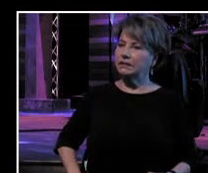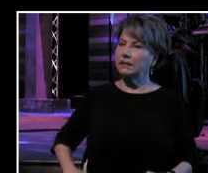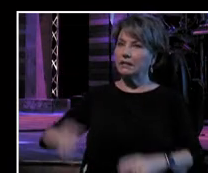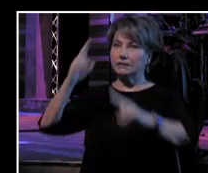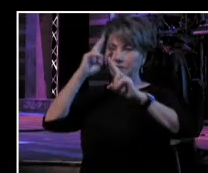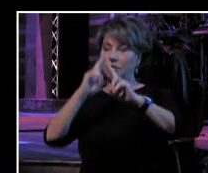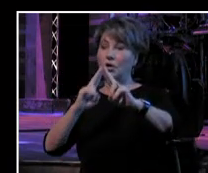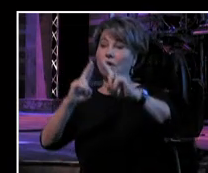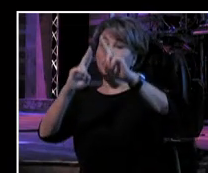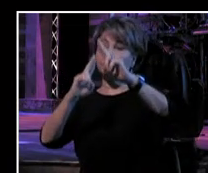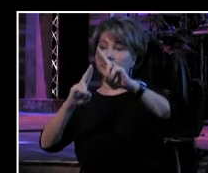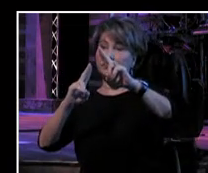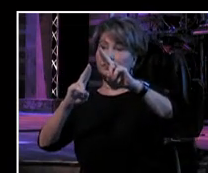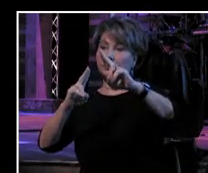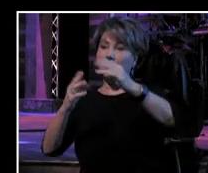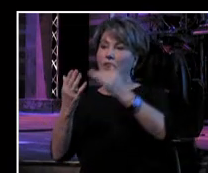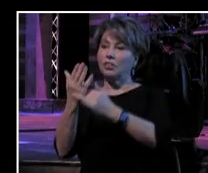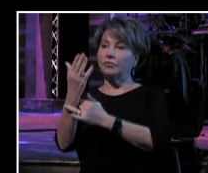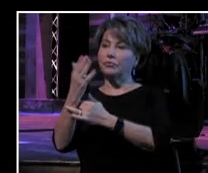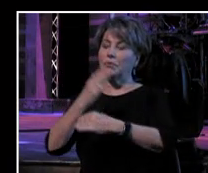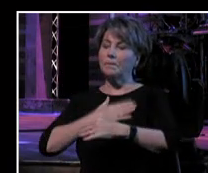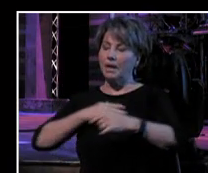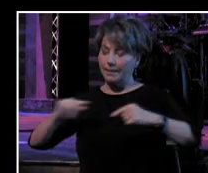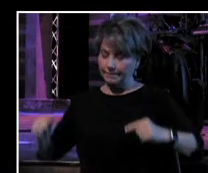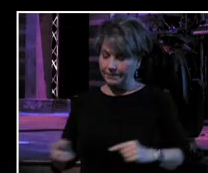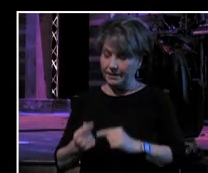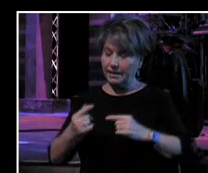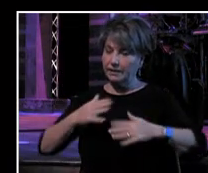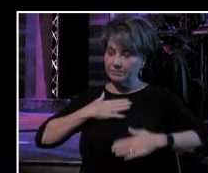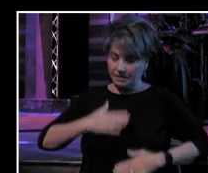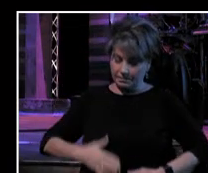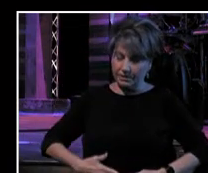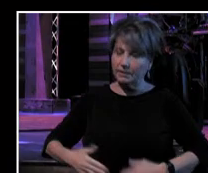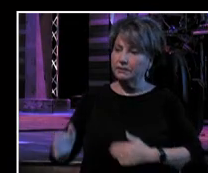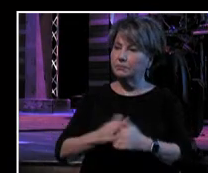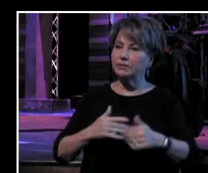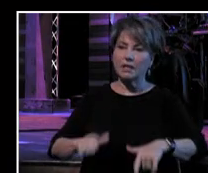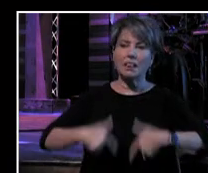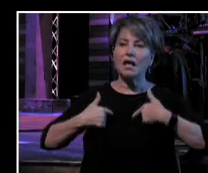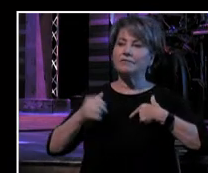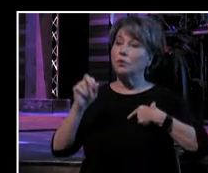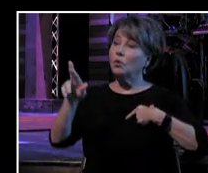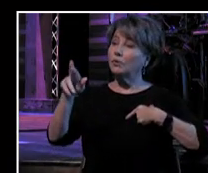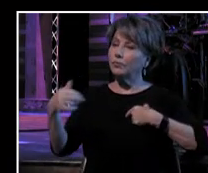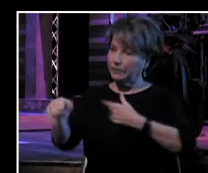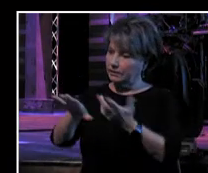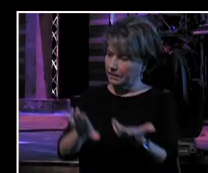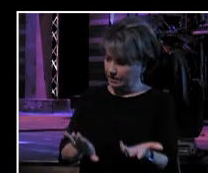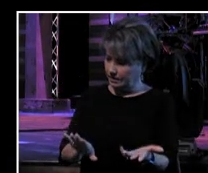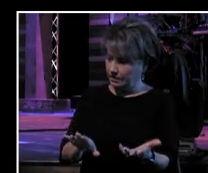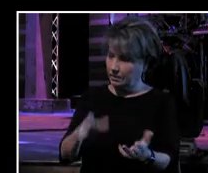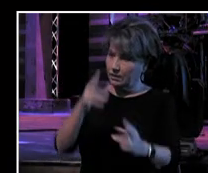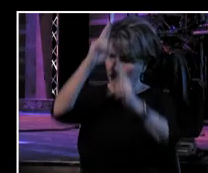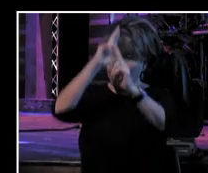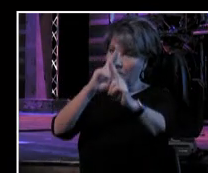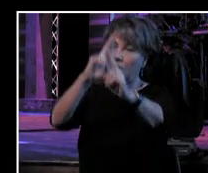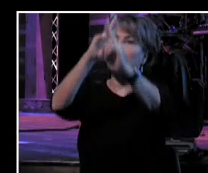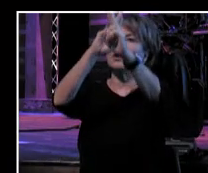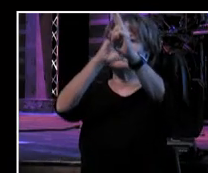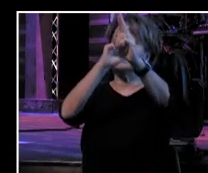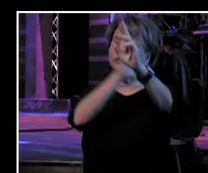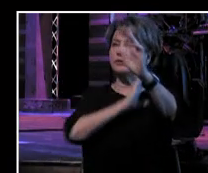honored in my body, whether by life or by death. They didn't want to hear him say